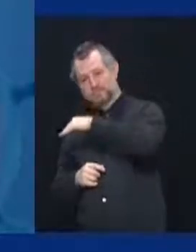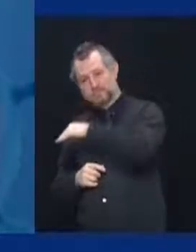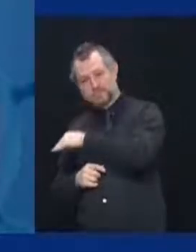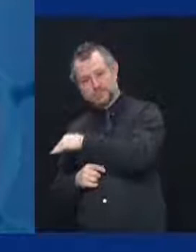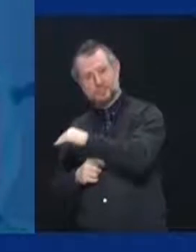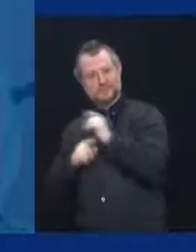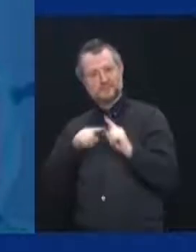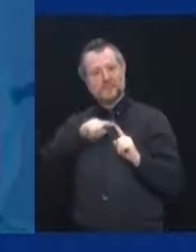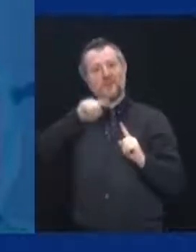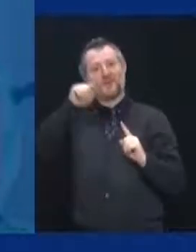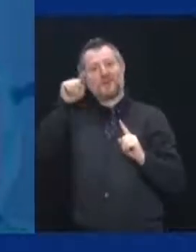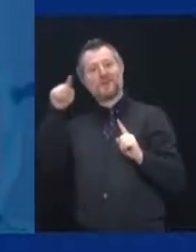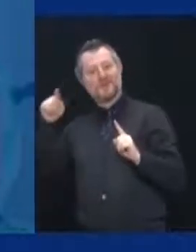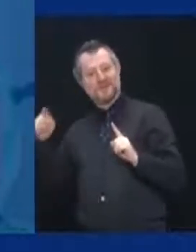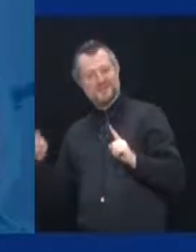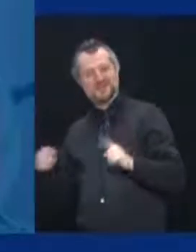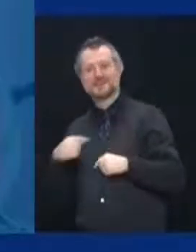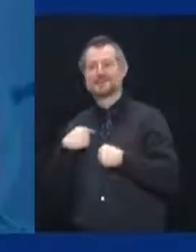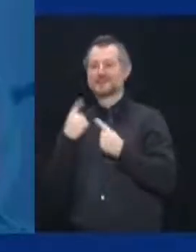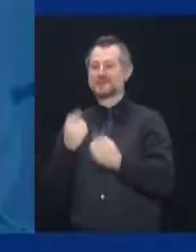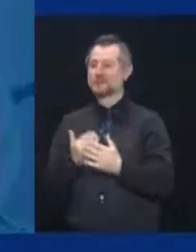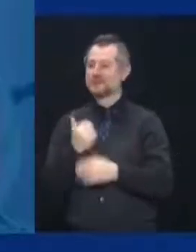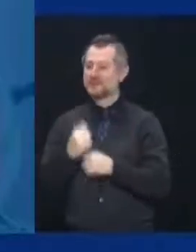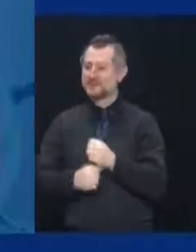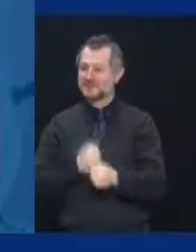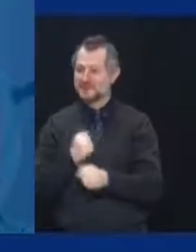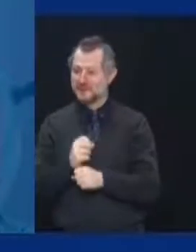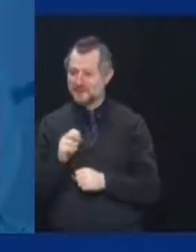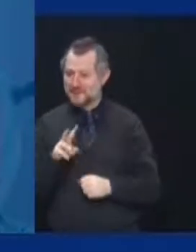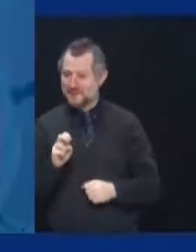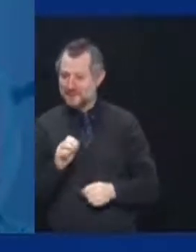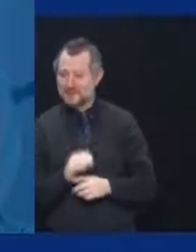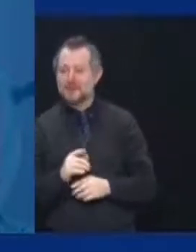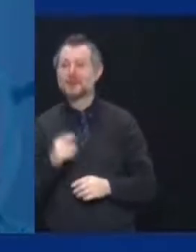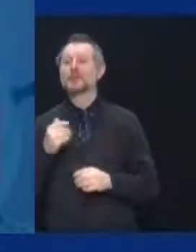post New Year's Eve, New Year's Day.